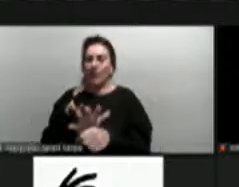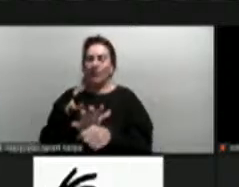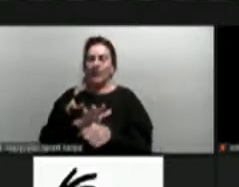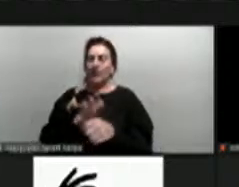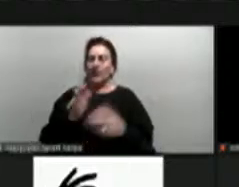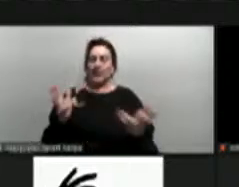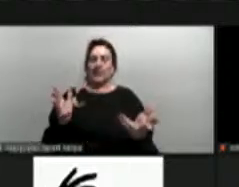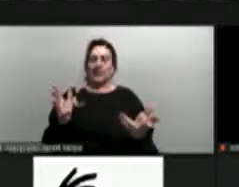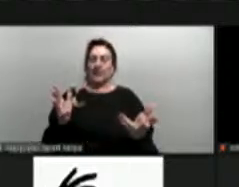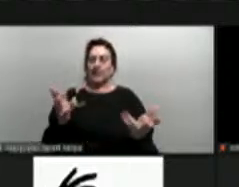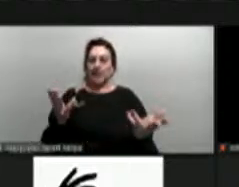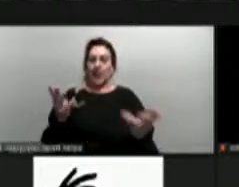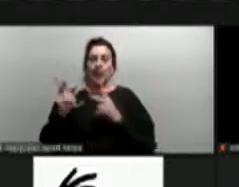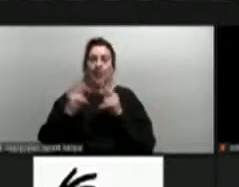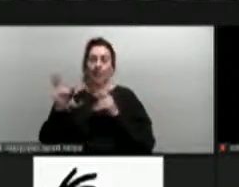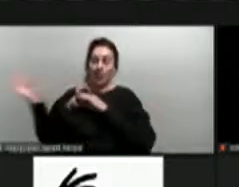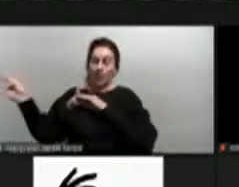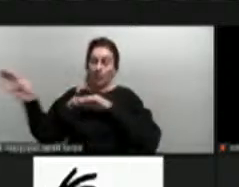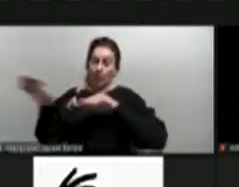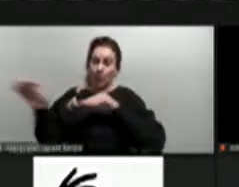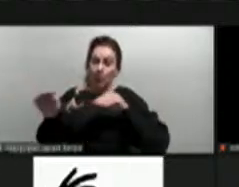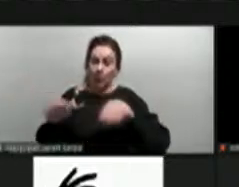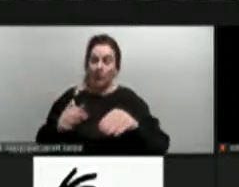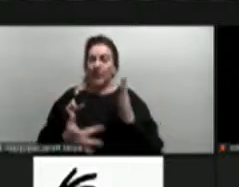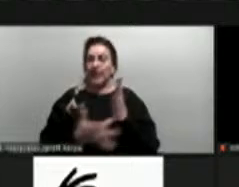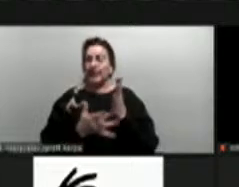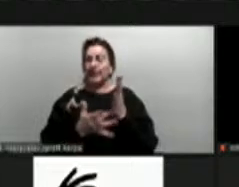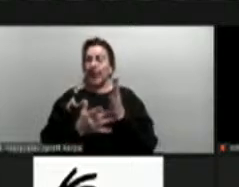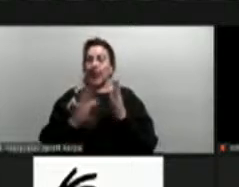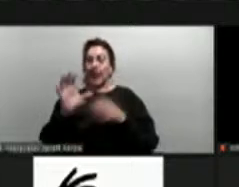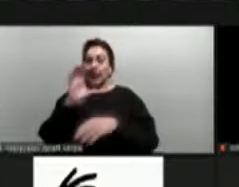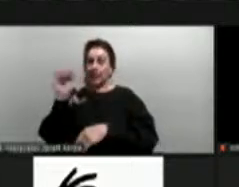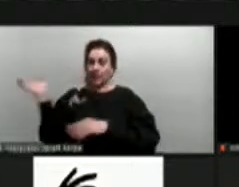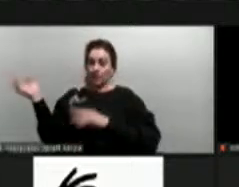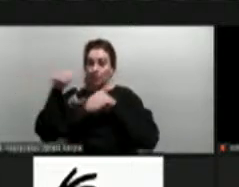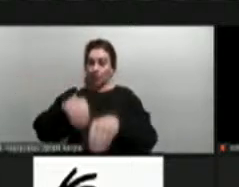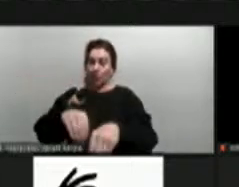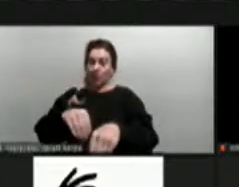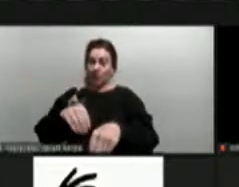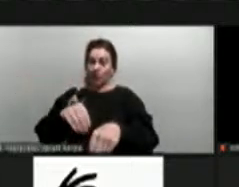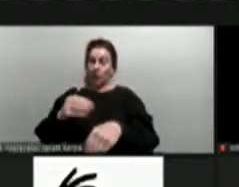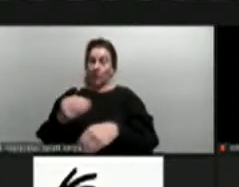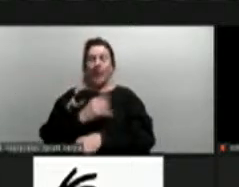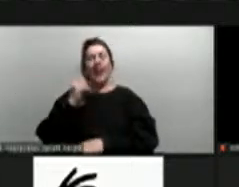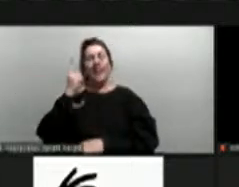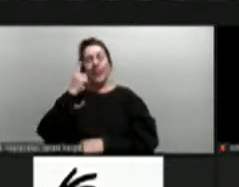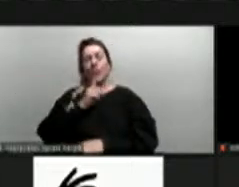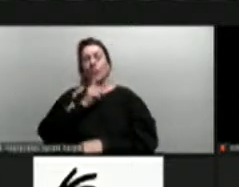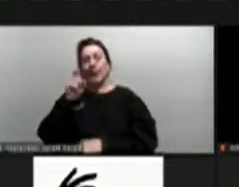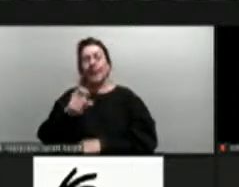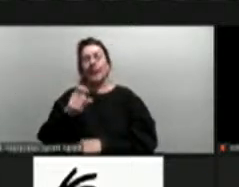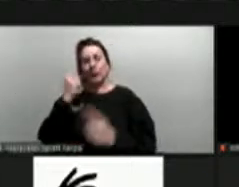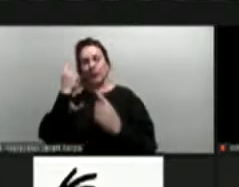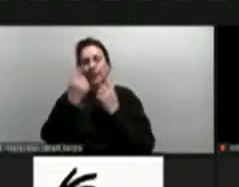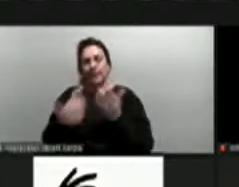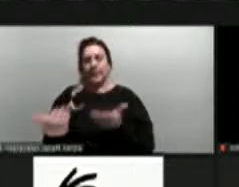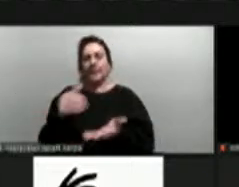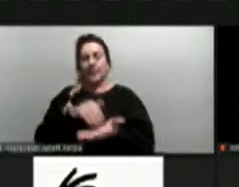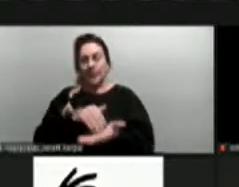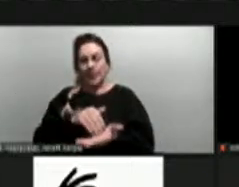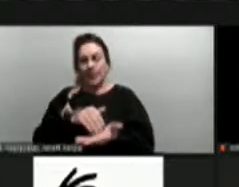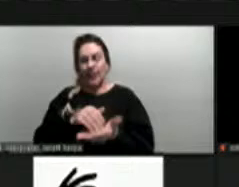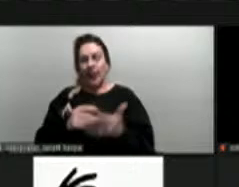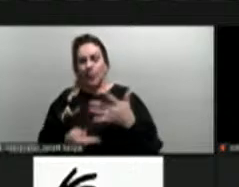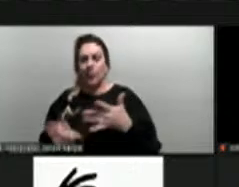new migration of tech firms coming to Miami, I think we need to really reconsider and